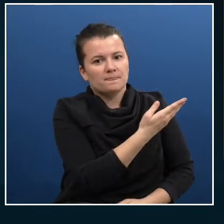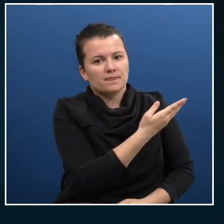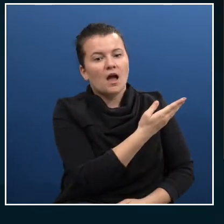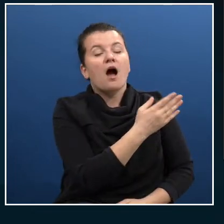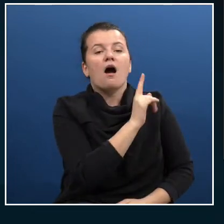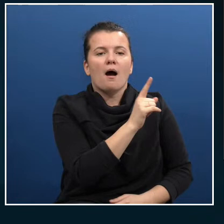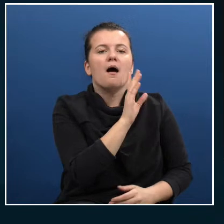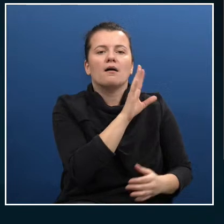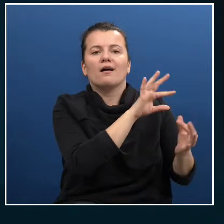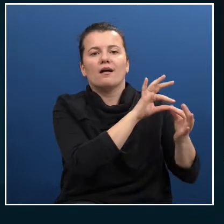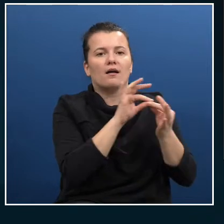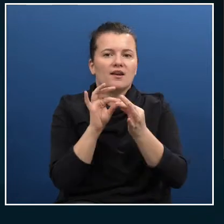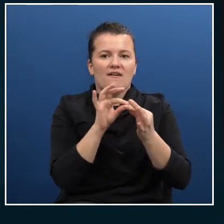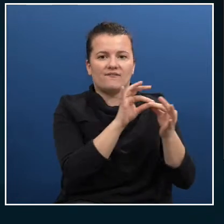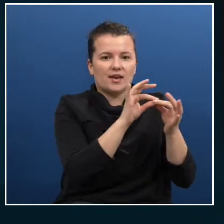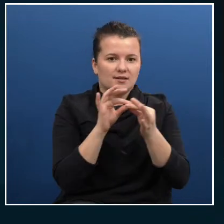to